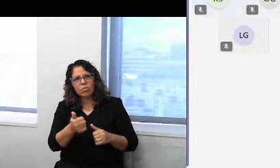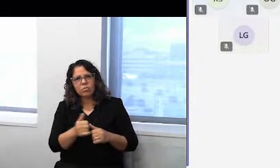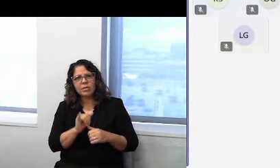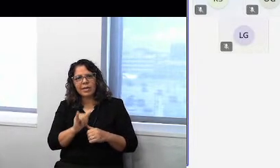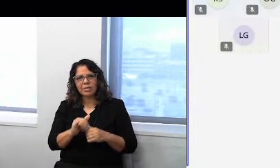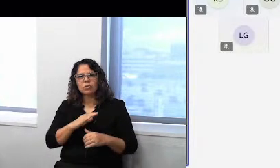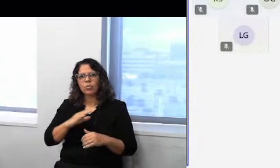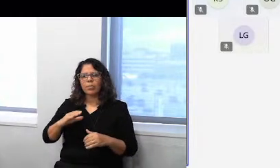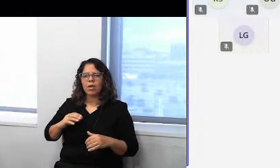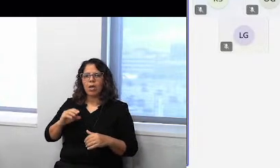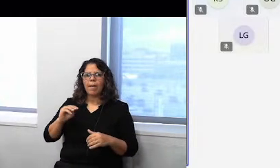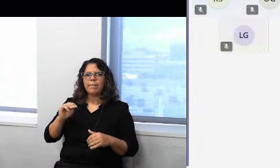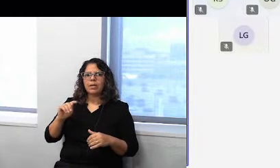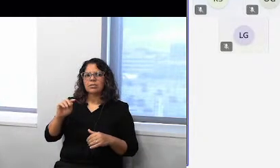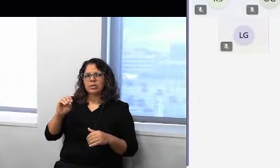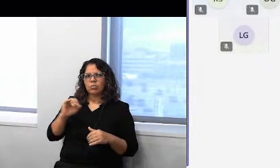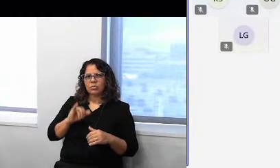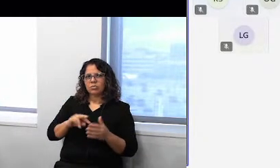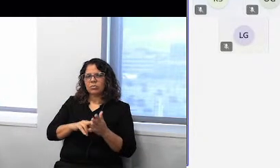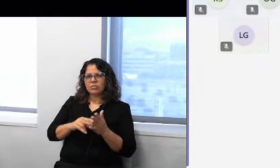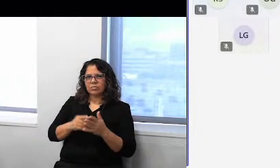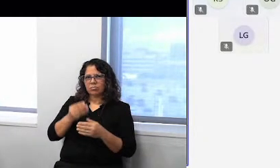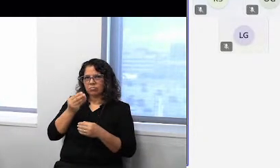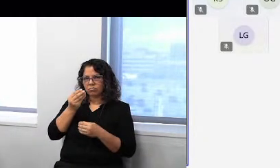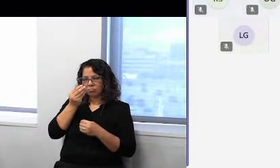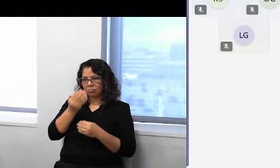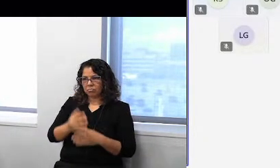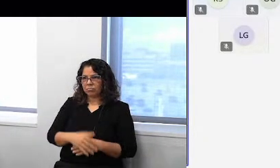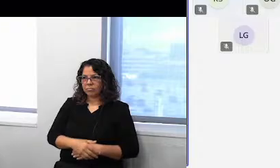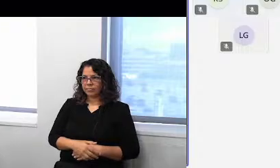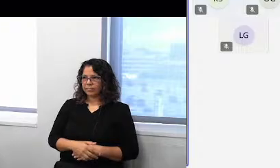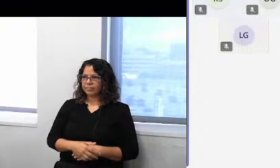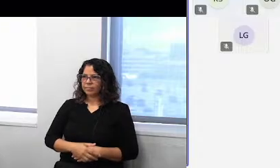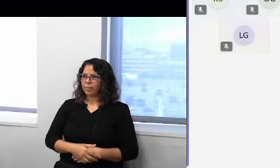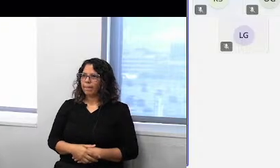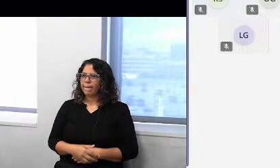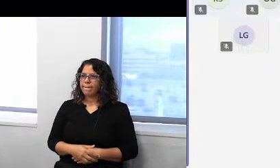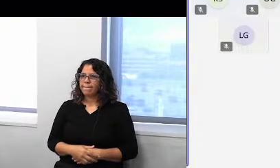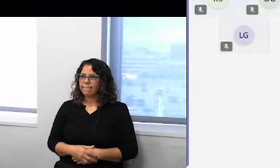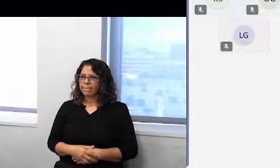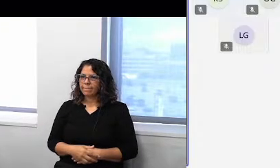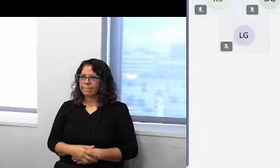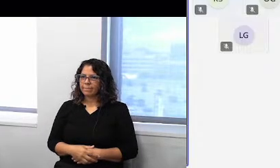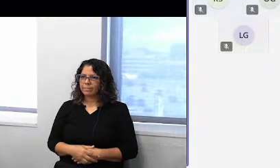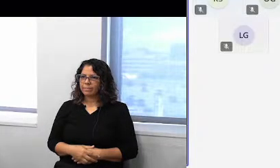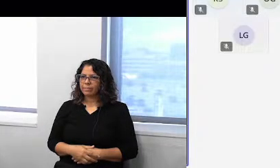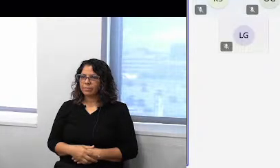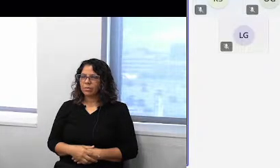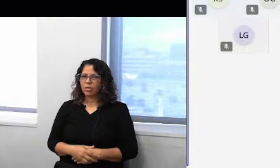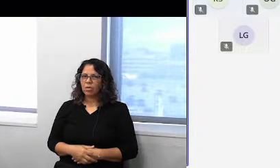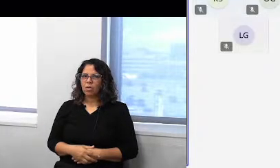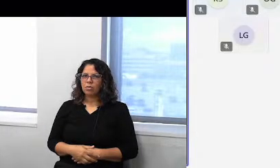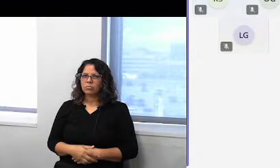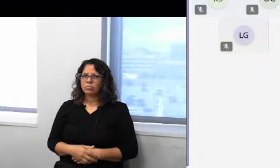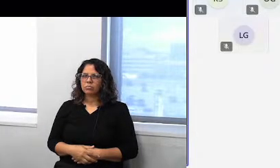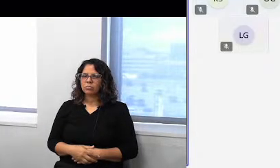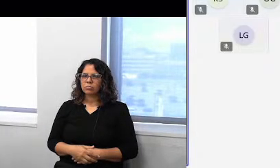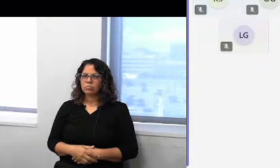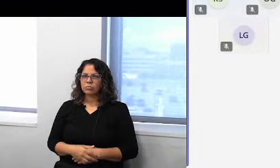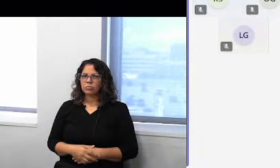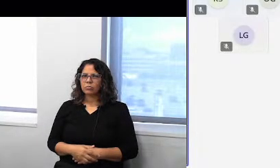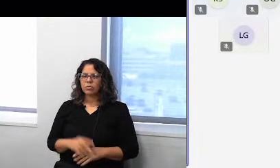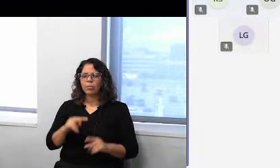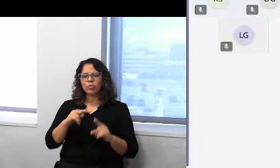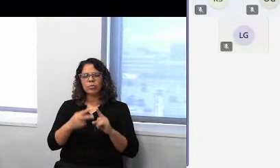to. That we can say in a prospective way, but to declare them irrelevant